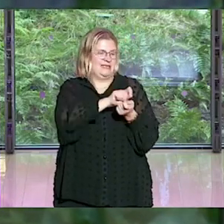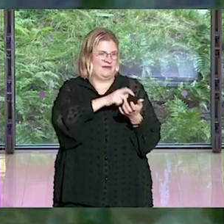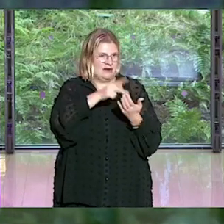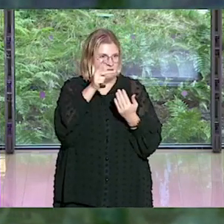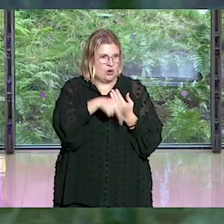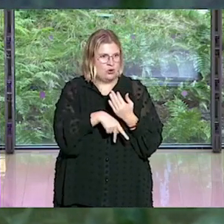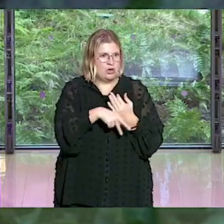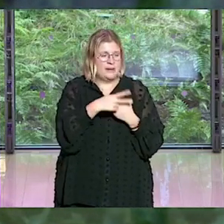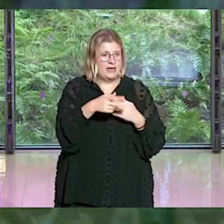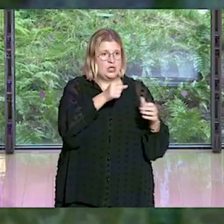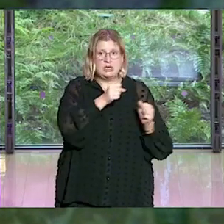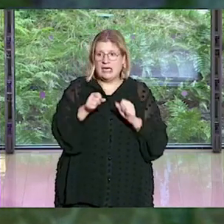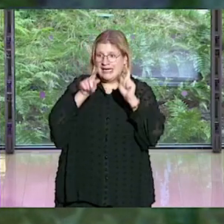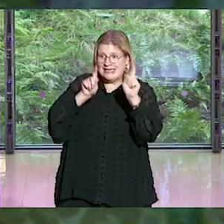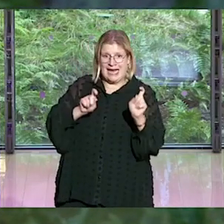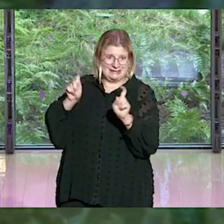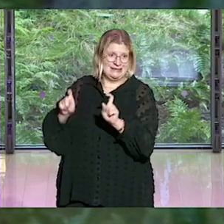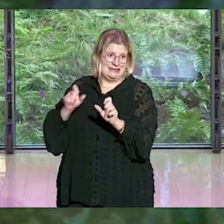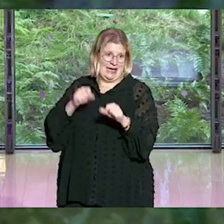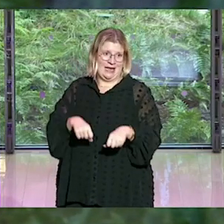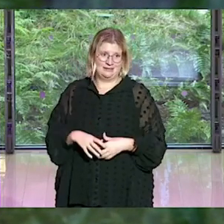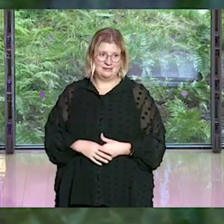And you can test that.